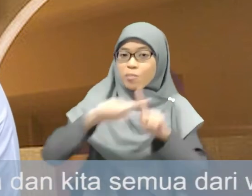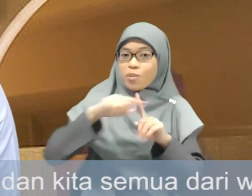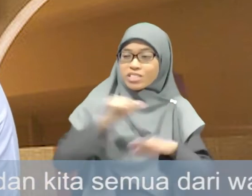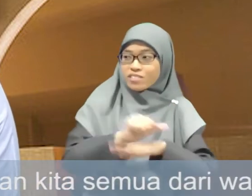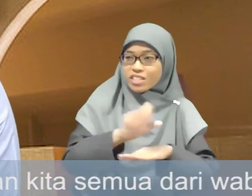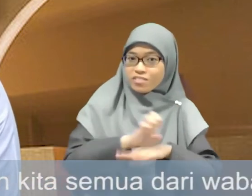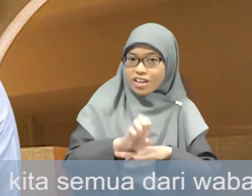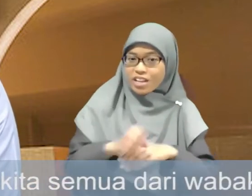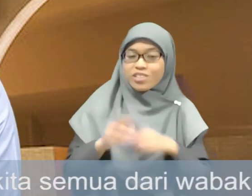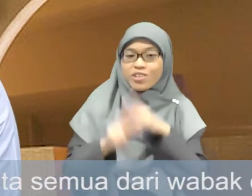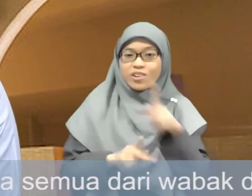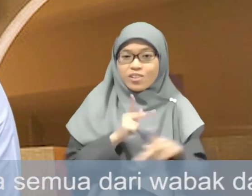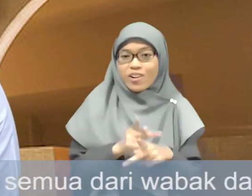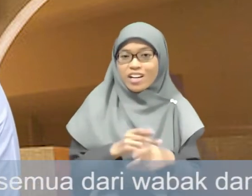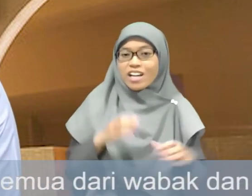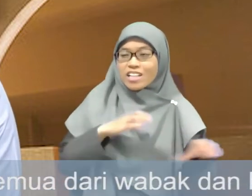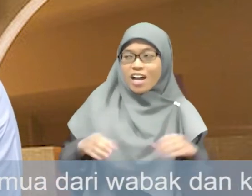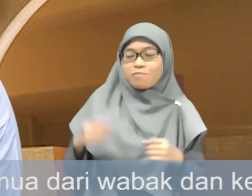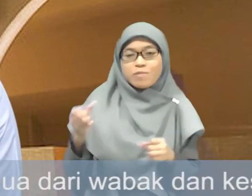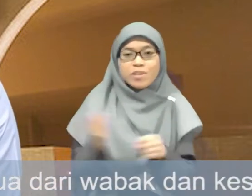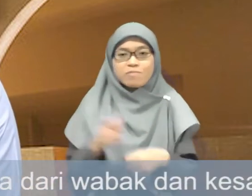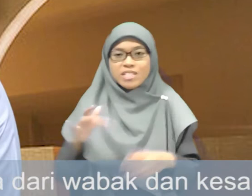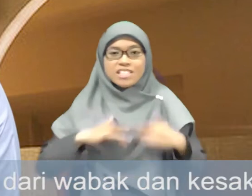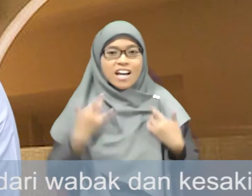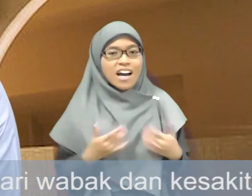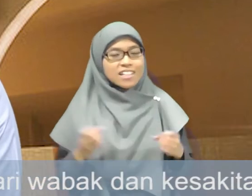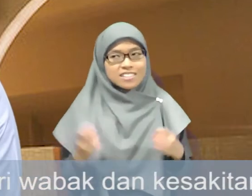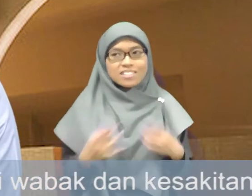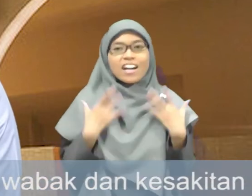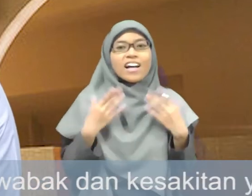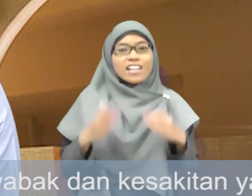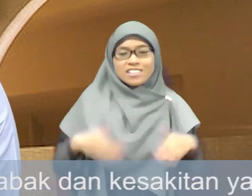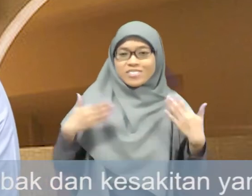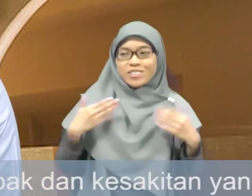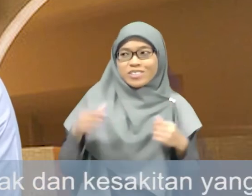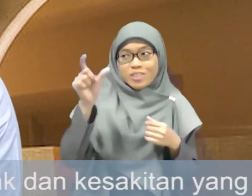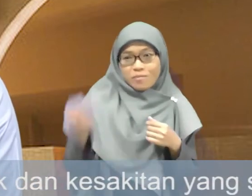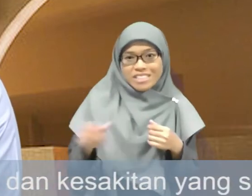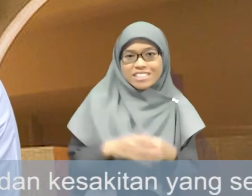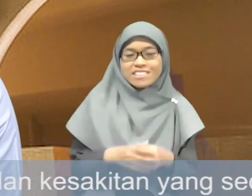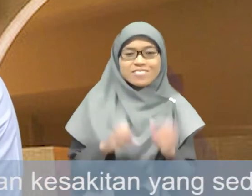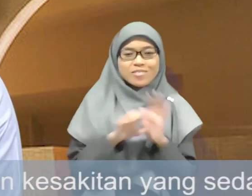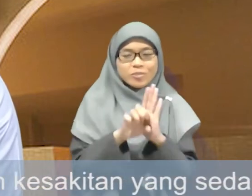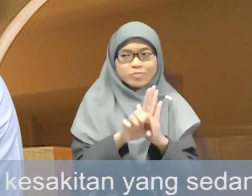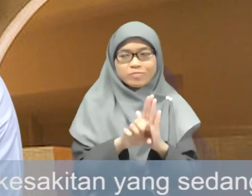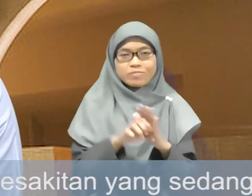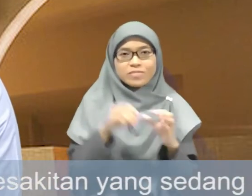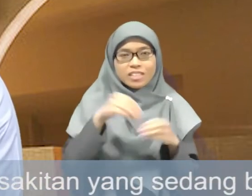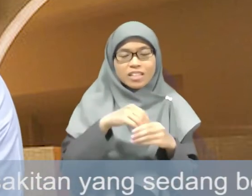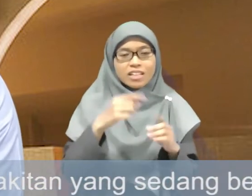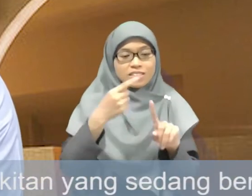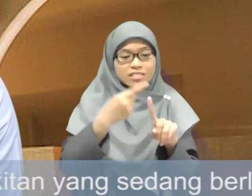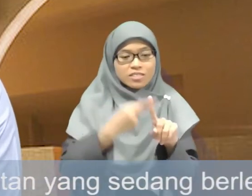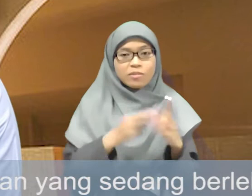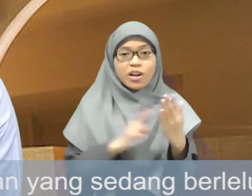act of kindness could be the one thing that lightens their heart and gives them joy. For example, during the month